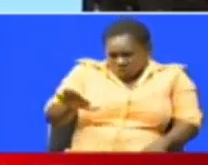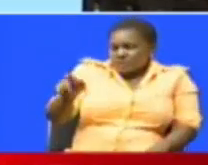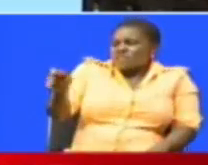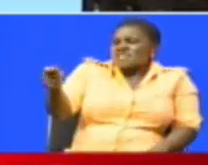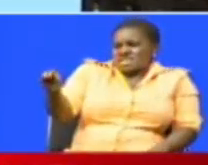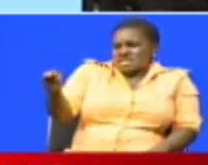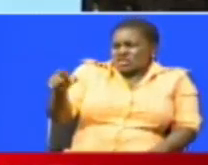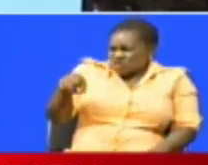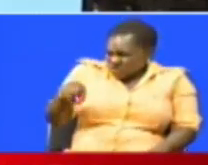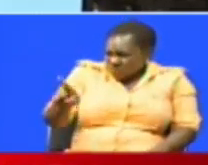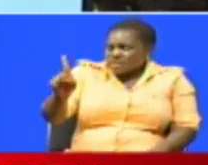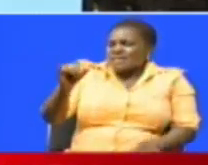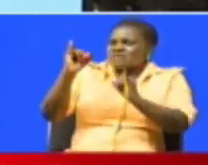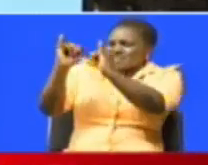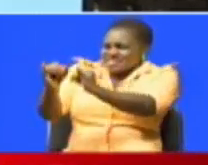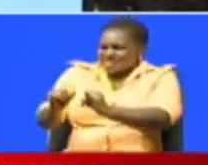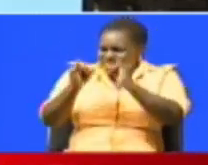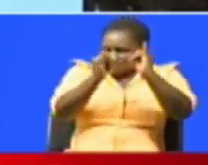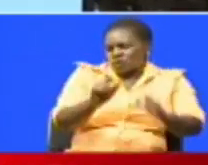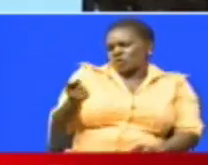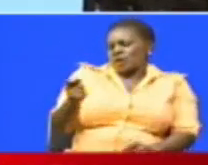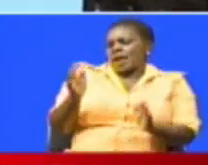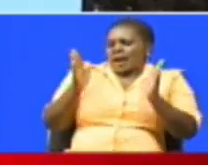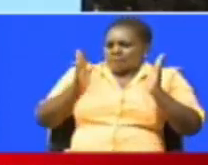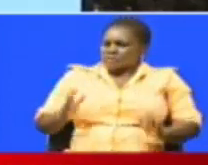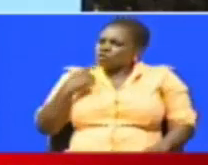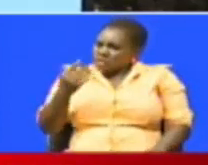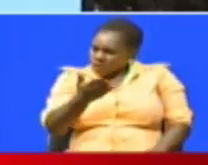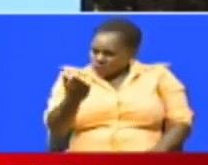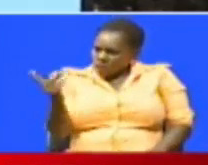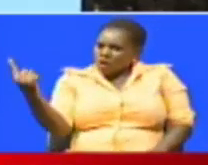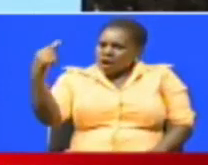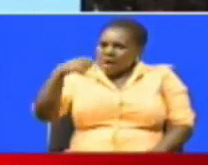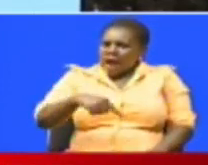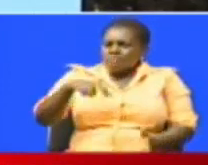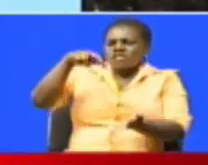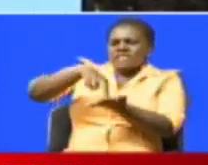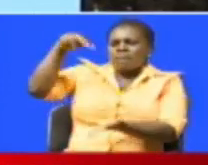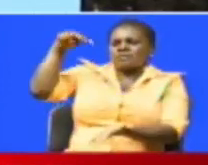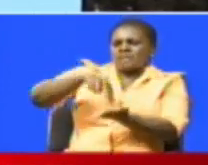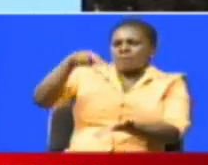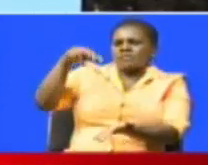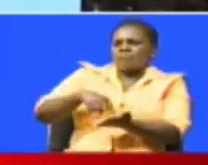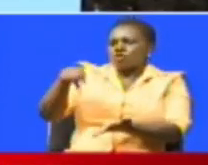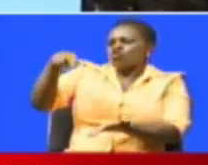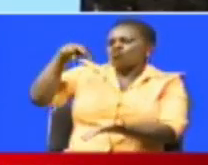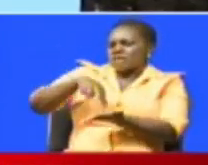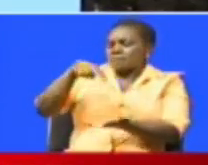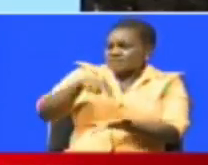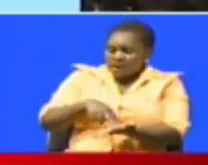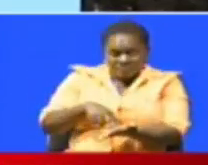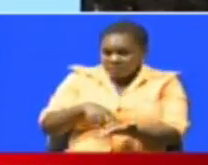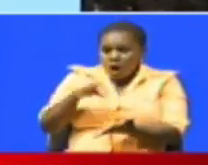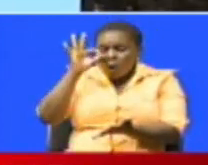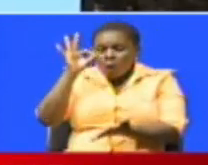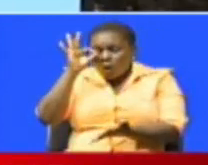The individual is the key. You know, if a person is telling you, come jump in a hole, and you jump in a hole,